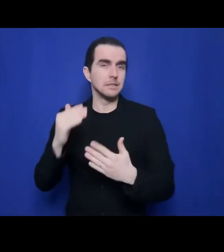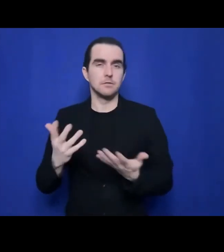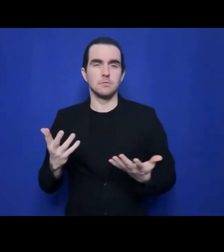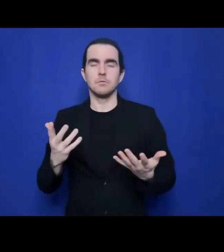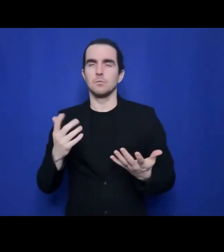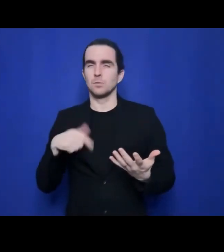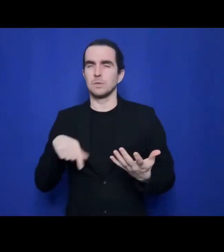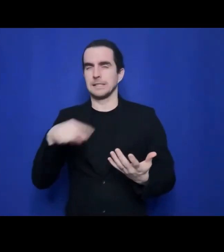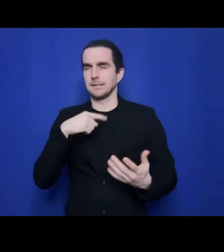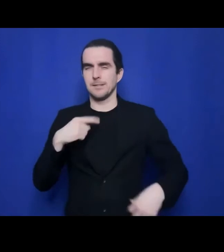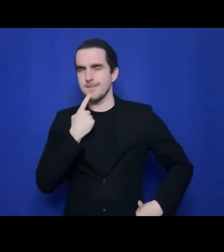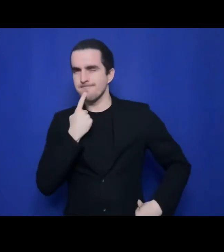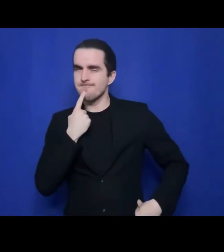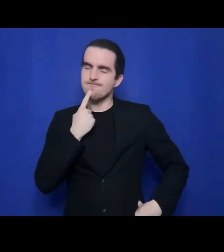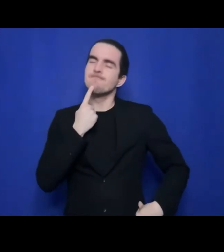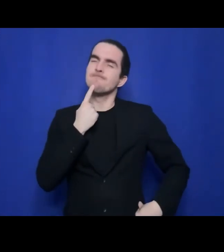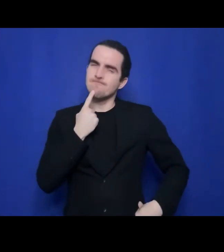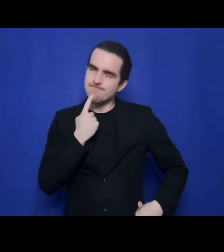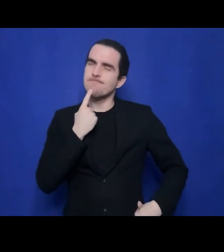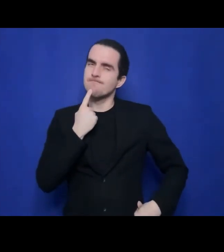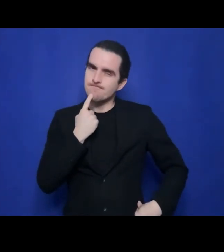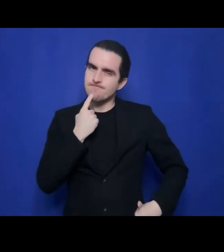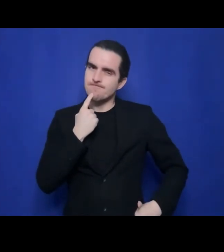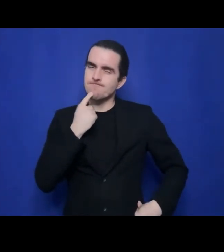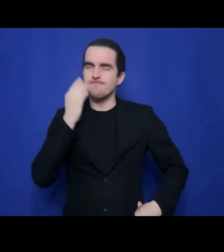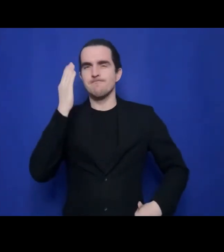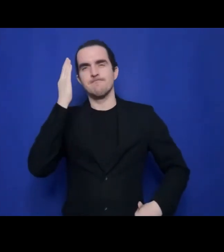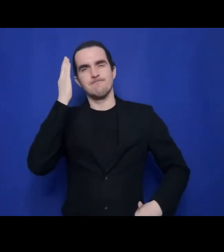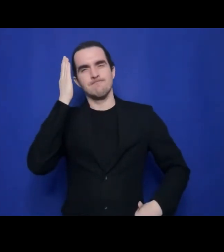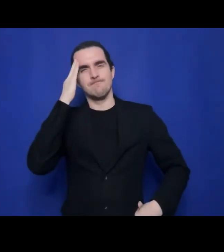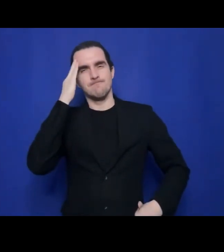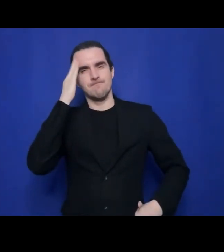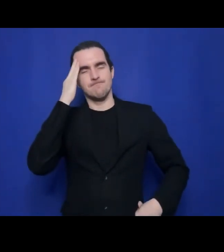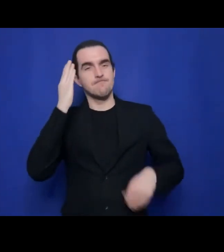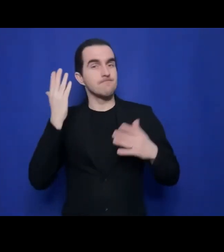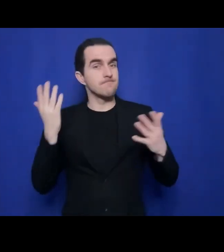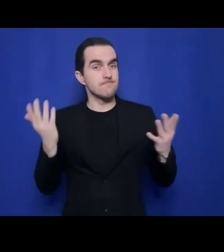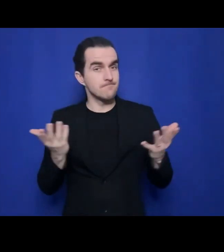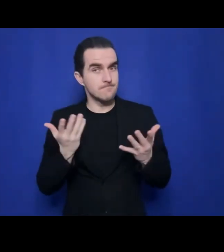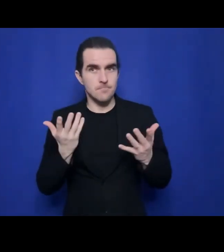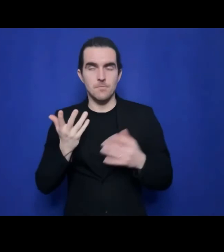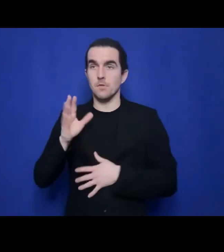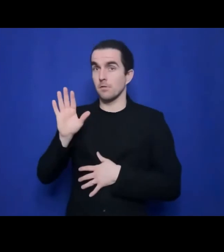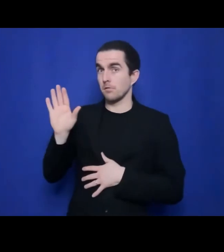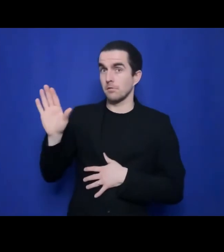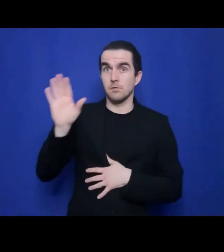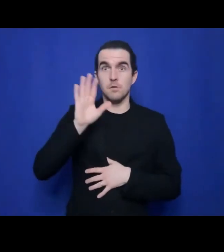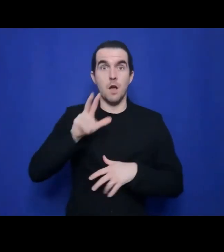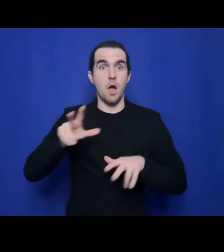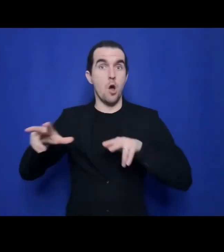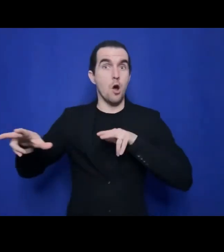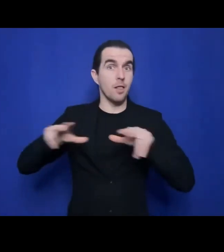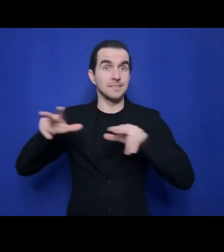on behalf of the organizations of people with disability devoted to